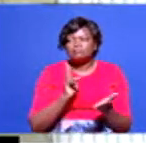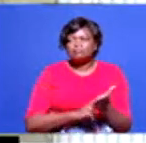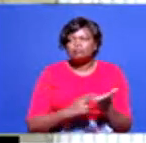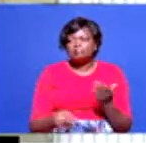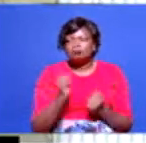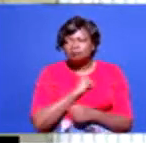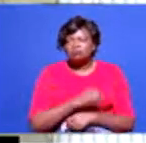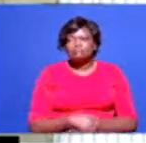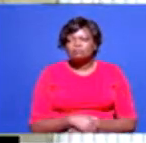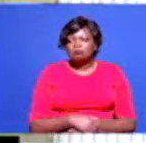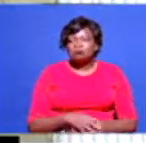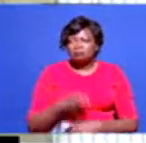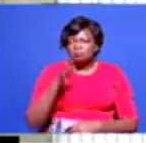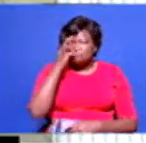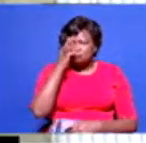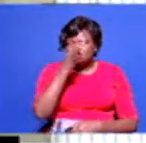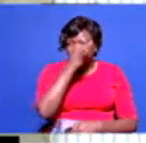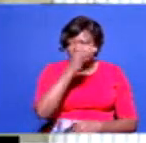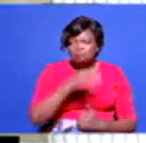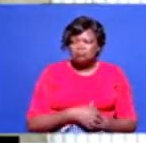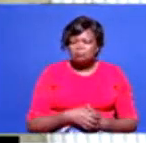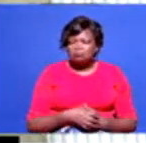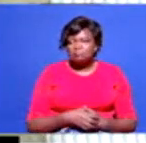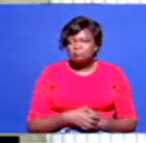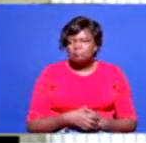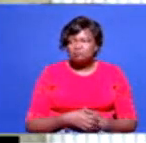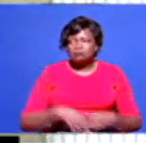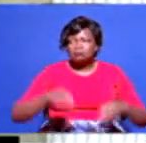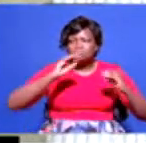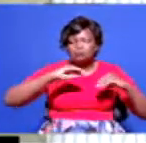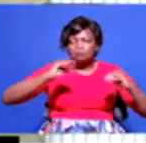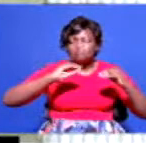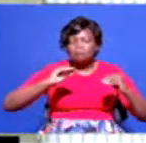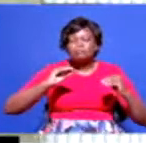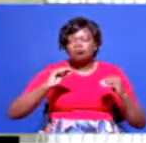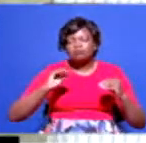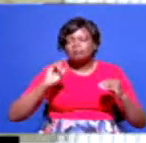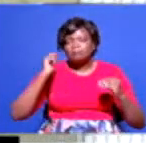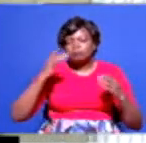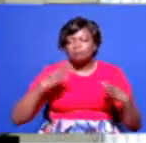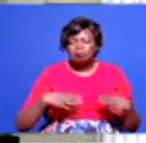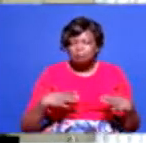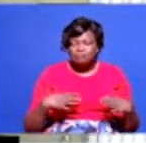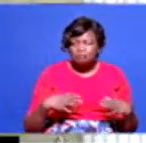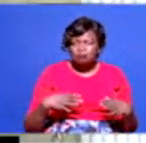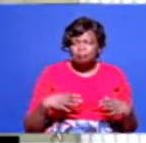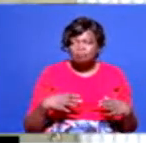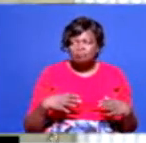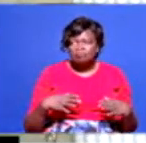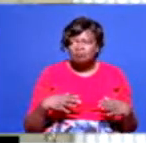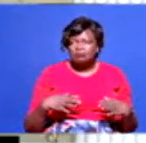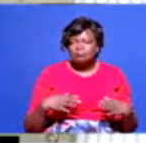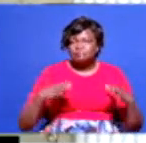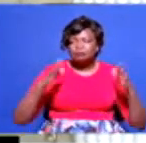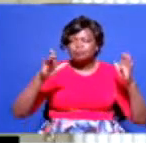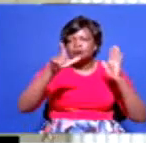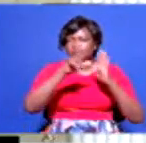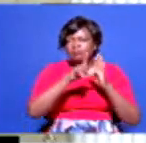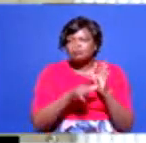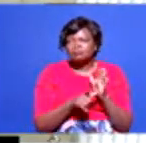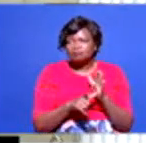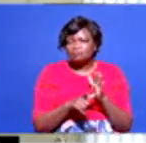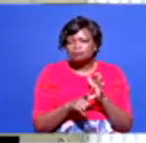Kibaki taught people of this country and of the region great lessons. Among